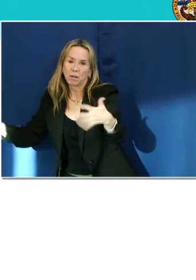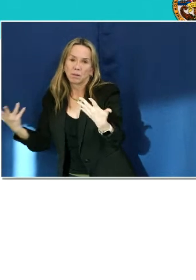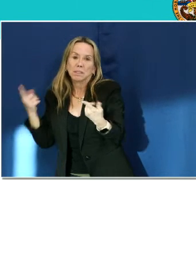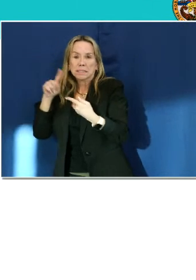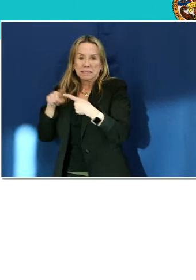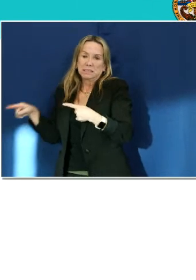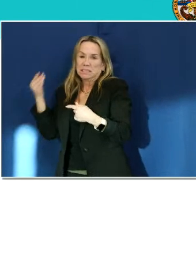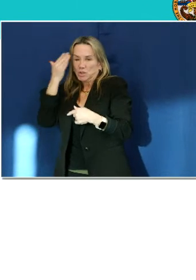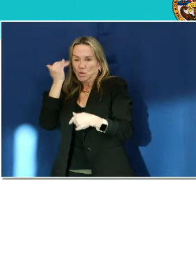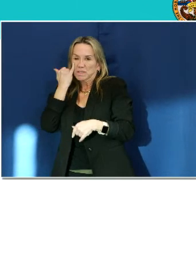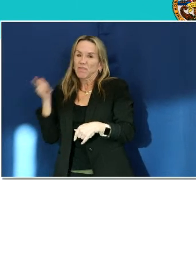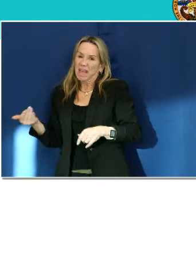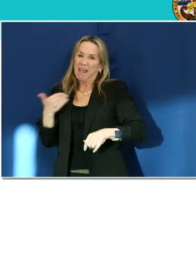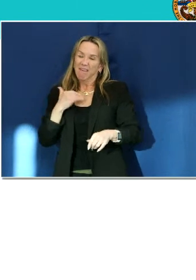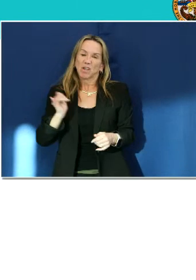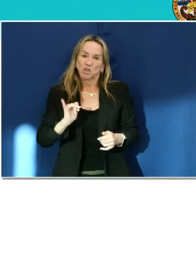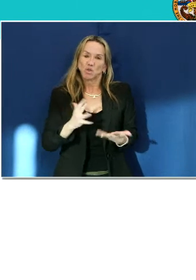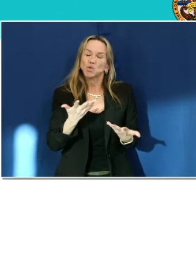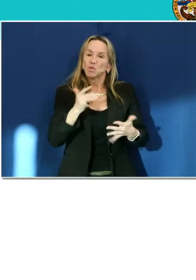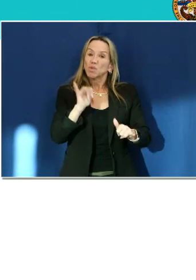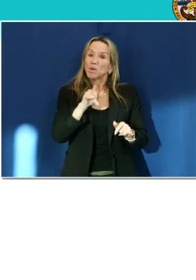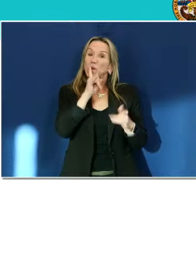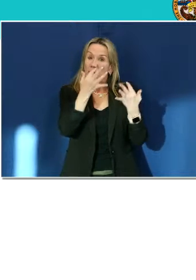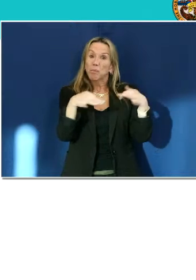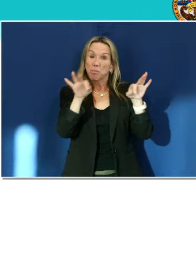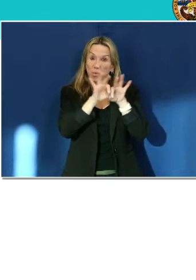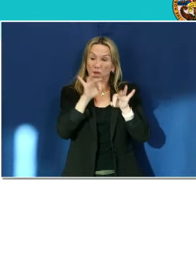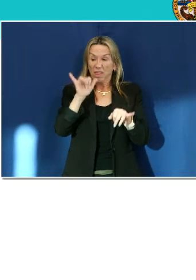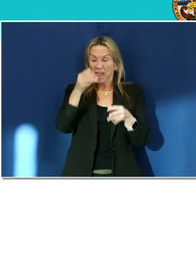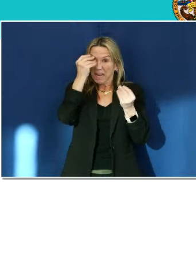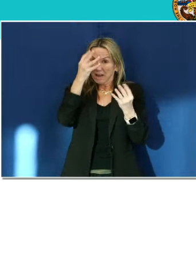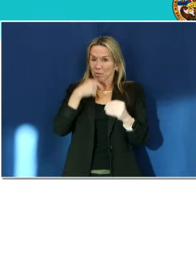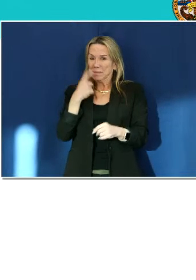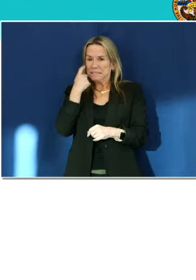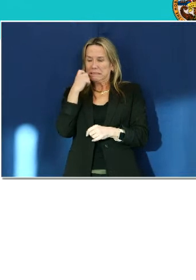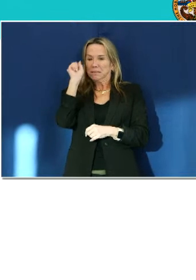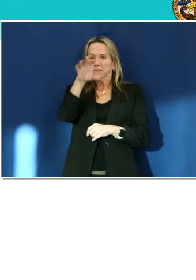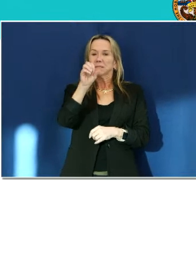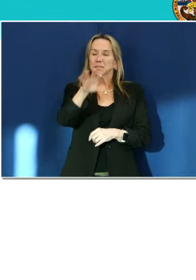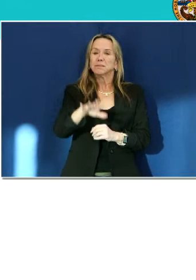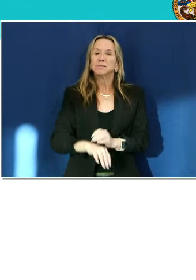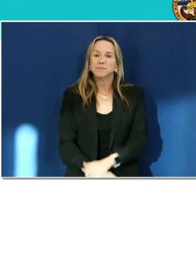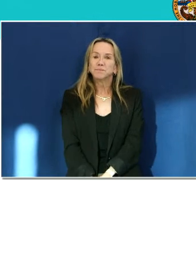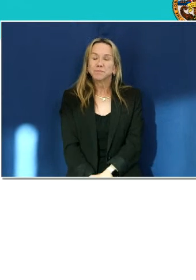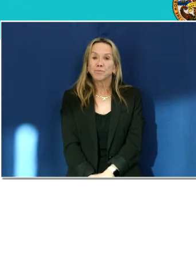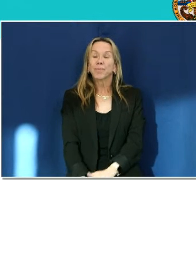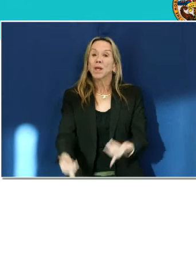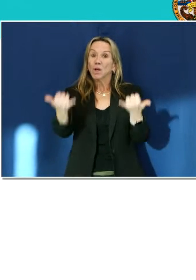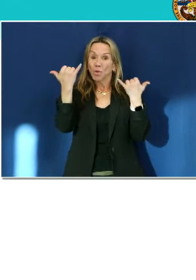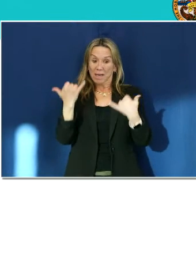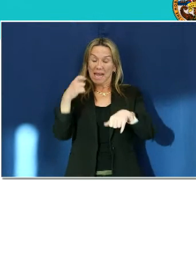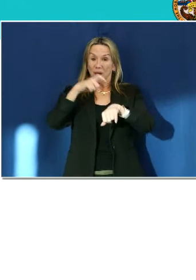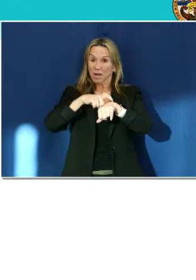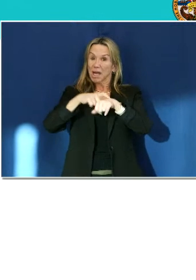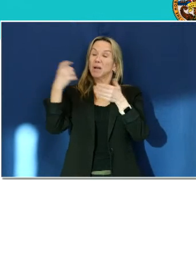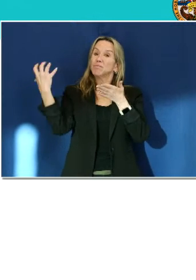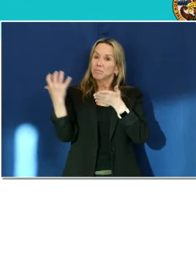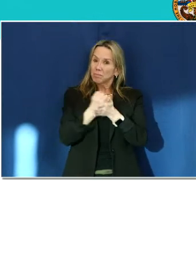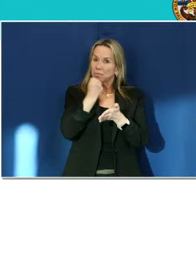really important. And this is the information that I just alluded to. And this is the turnaround time